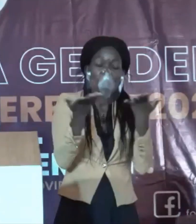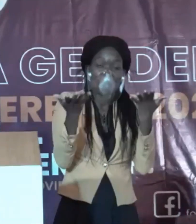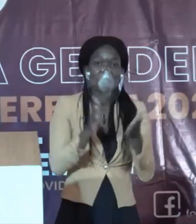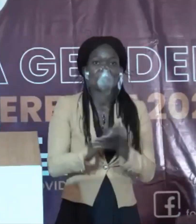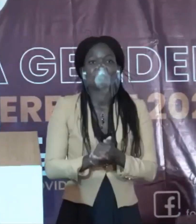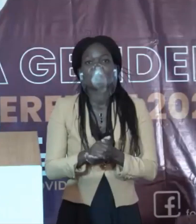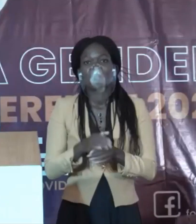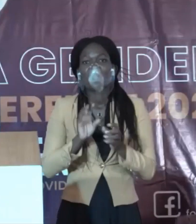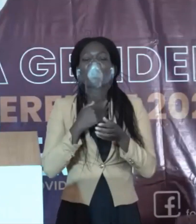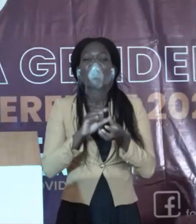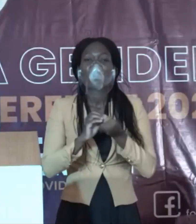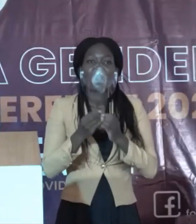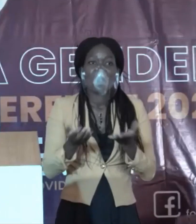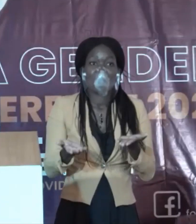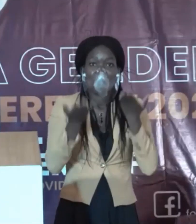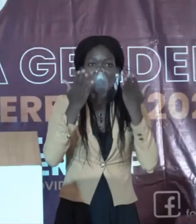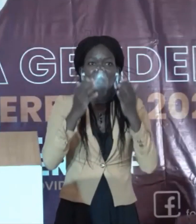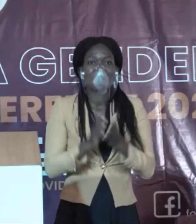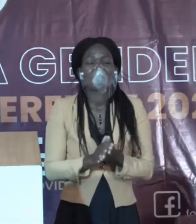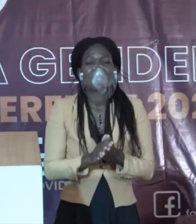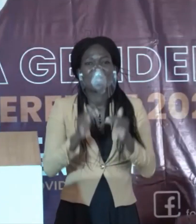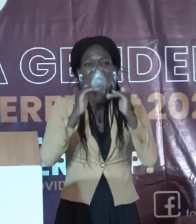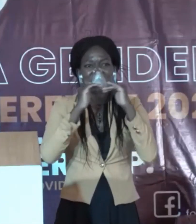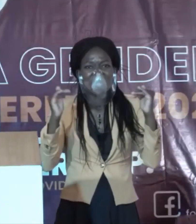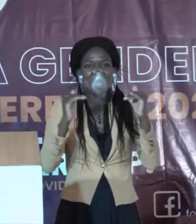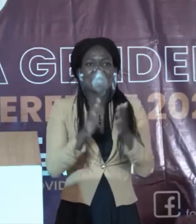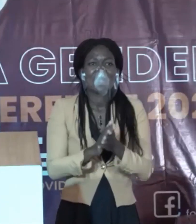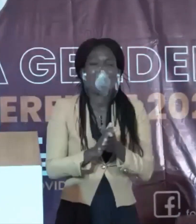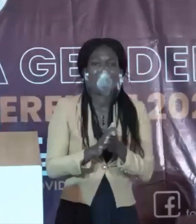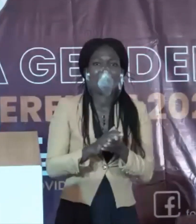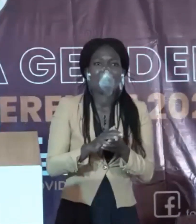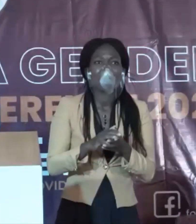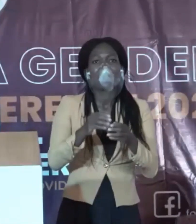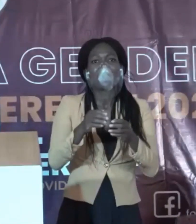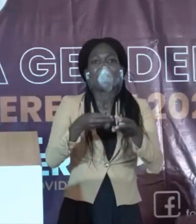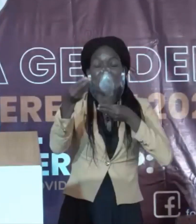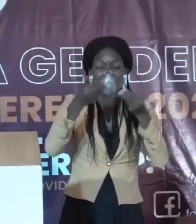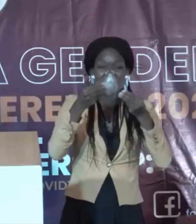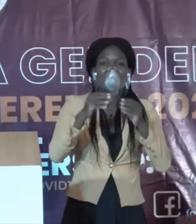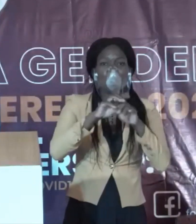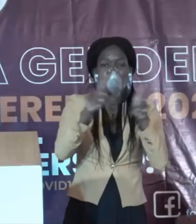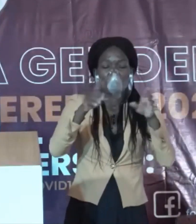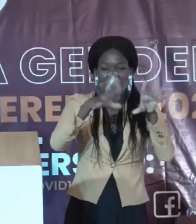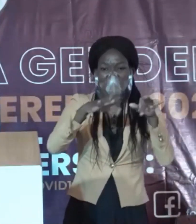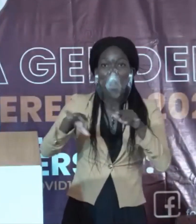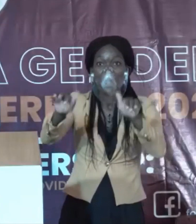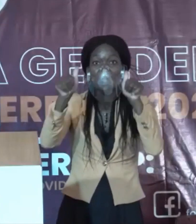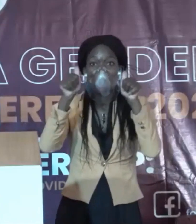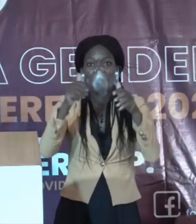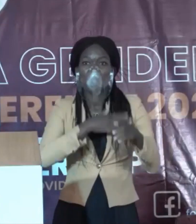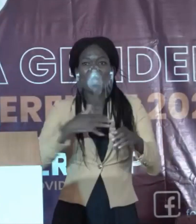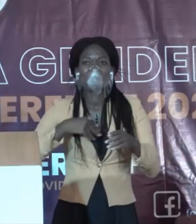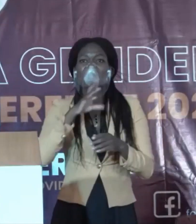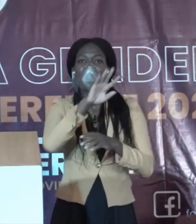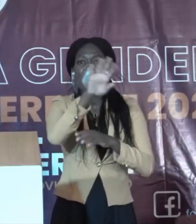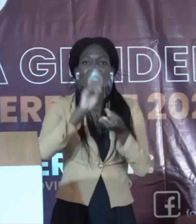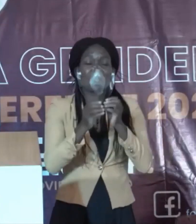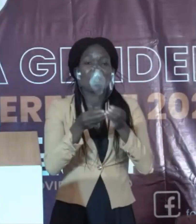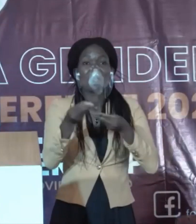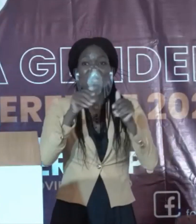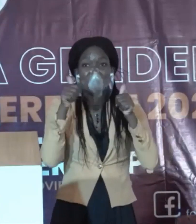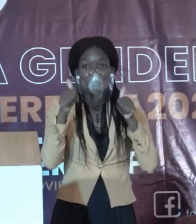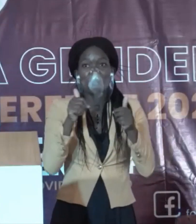In promoting conducive gender responses business and environment, there is a need to develop deliberate and consistent